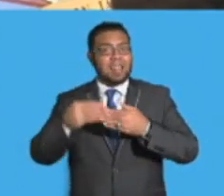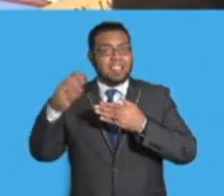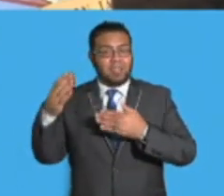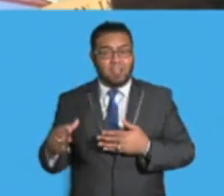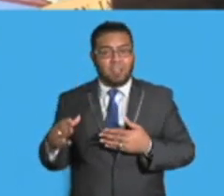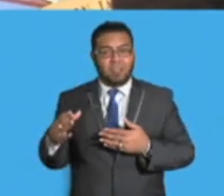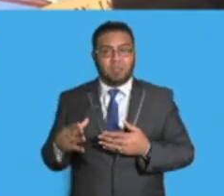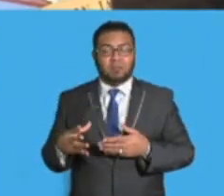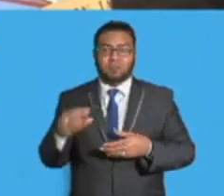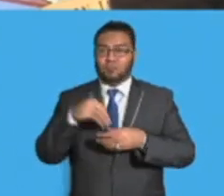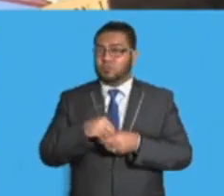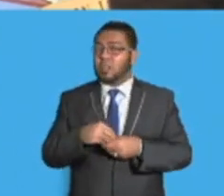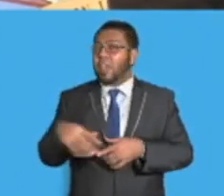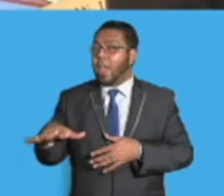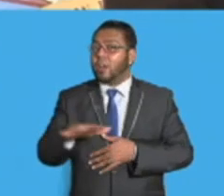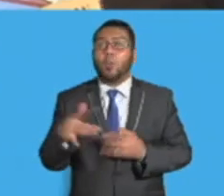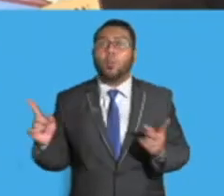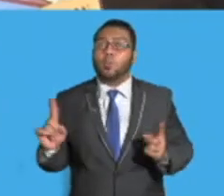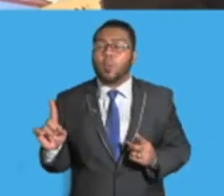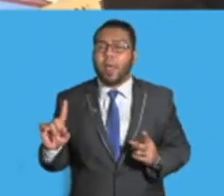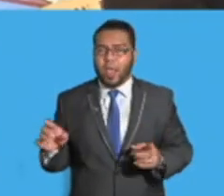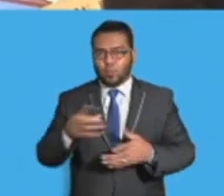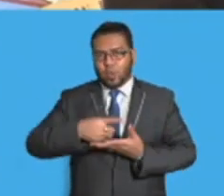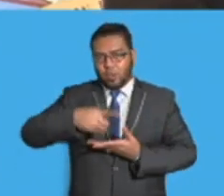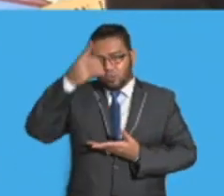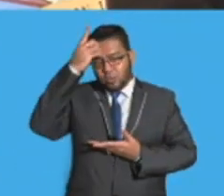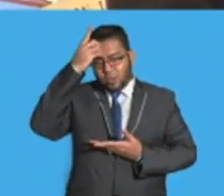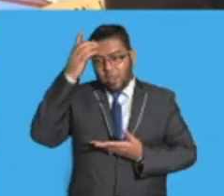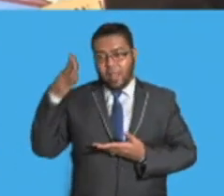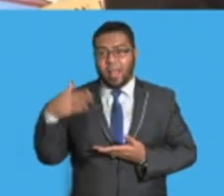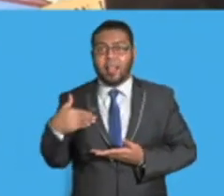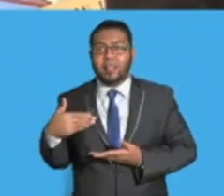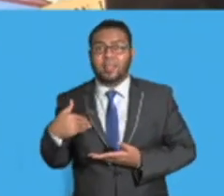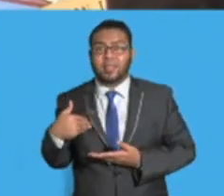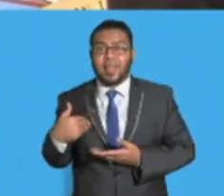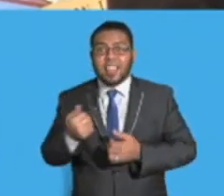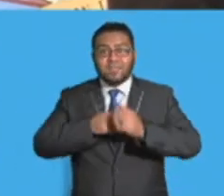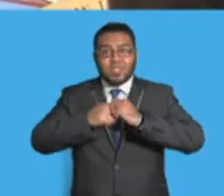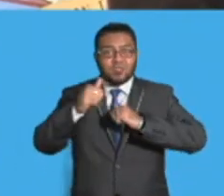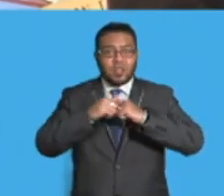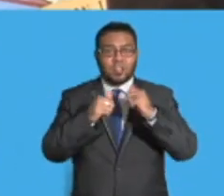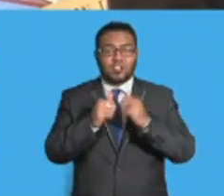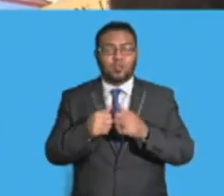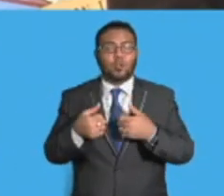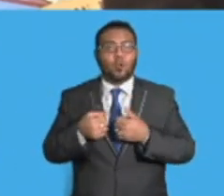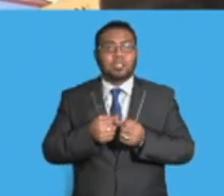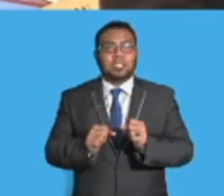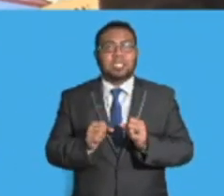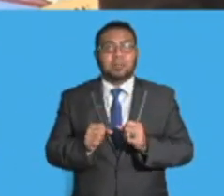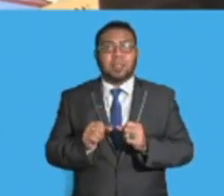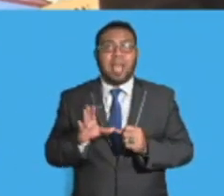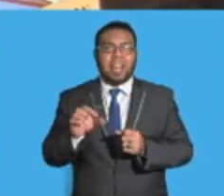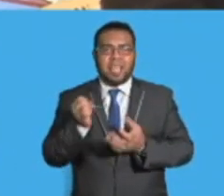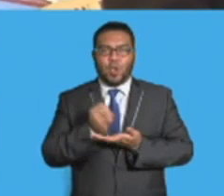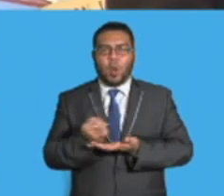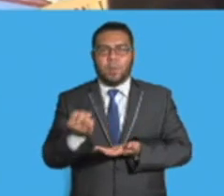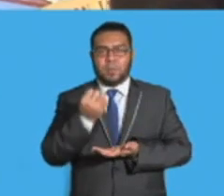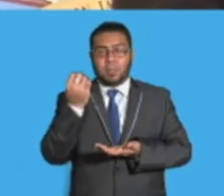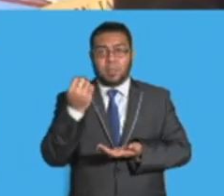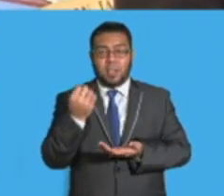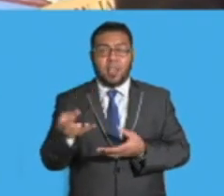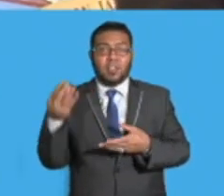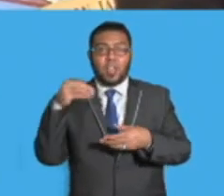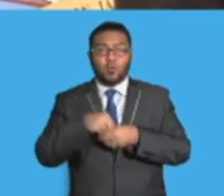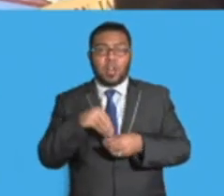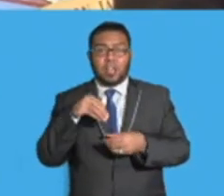policies in the area of education, health, infrastructure, social schemes, and economy. The